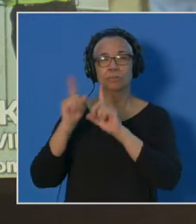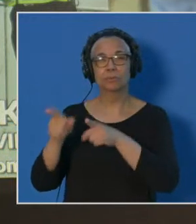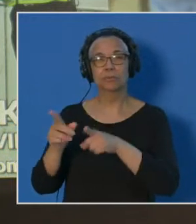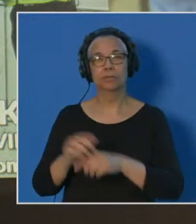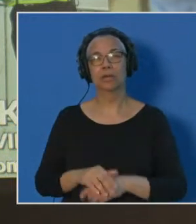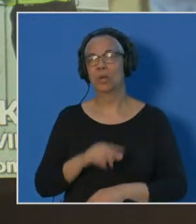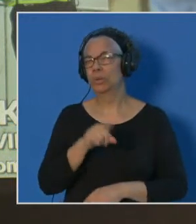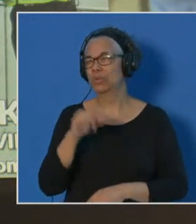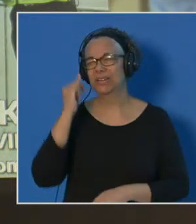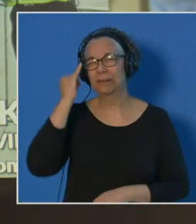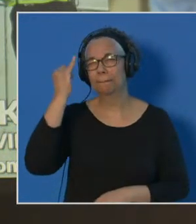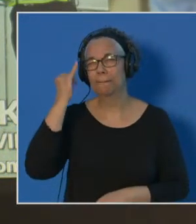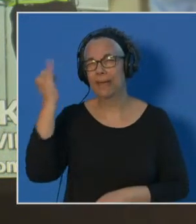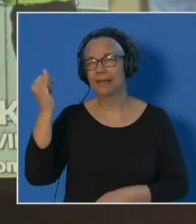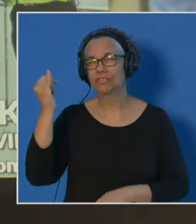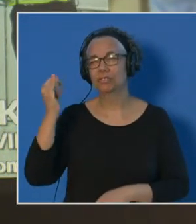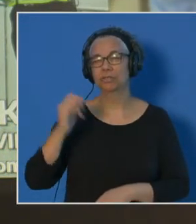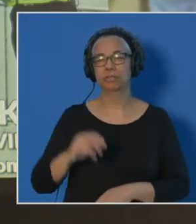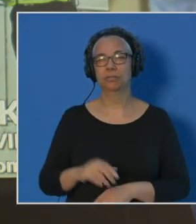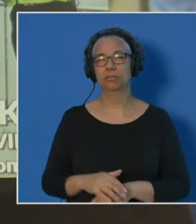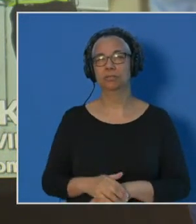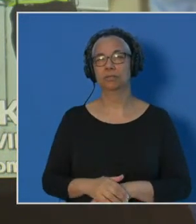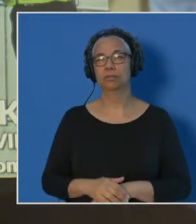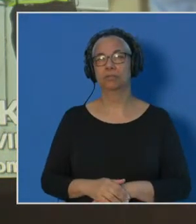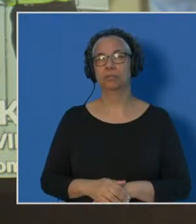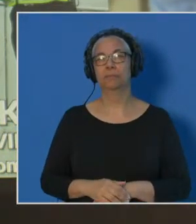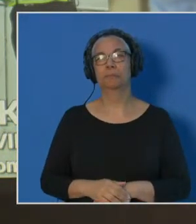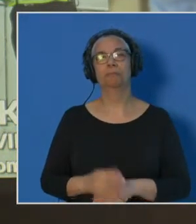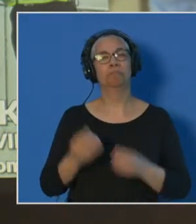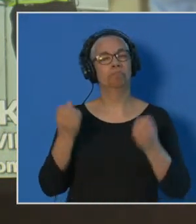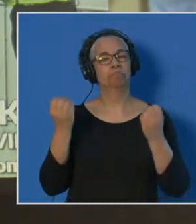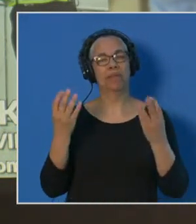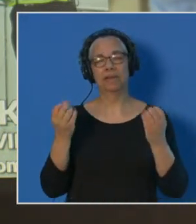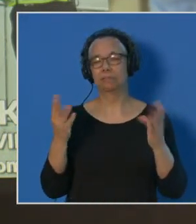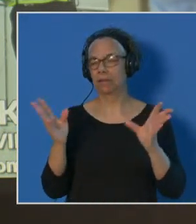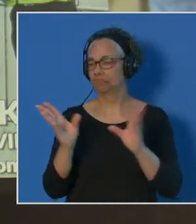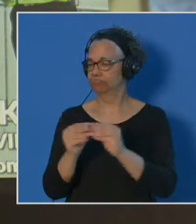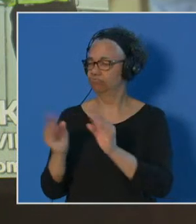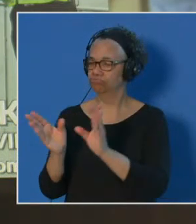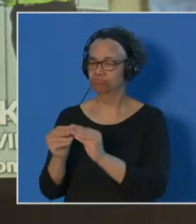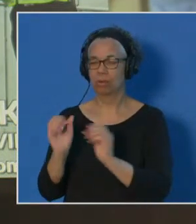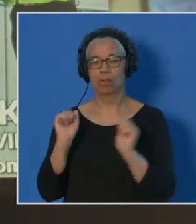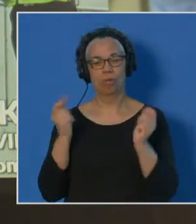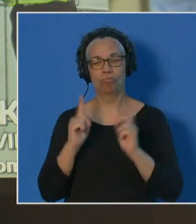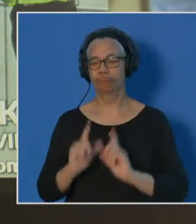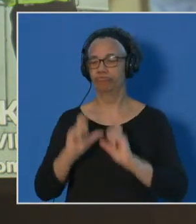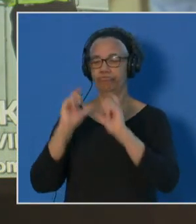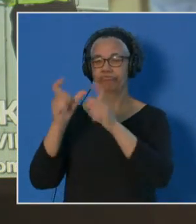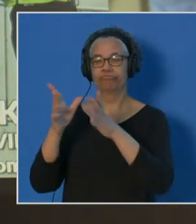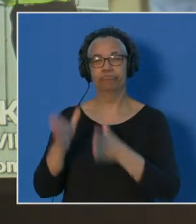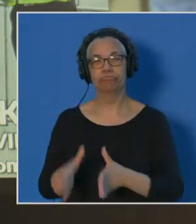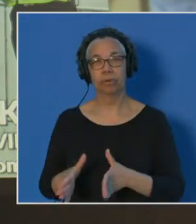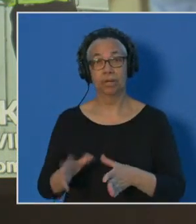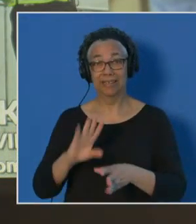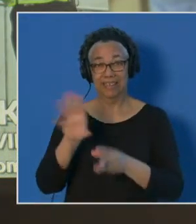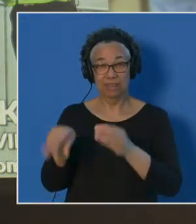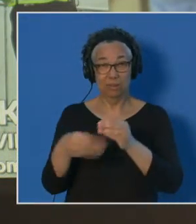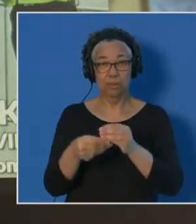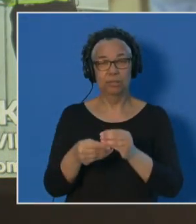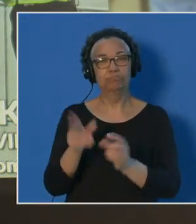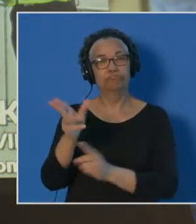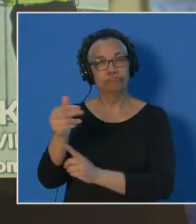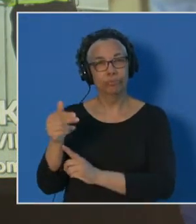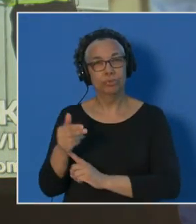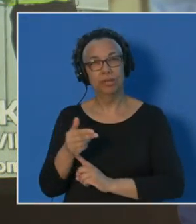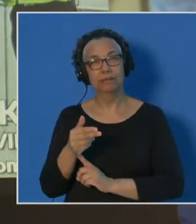you can imagine, we've had many meetings with all the stakeholders in the country, including the hotels. They